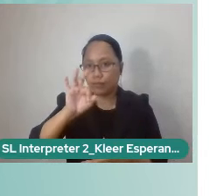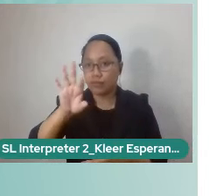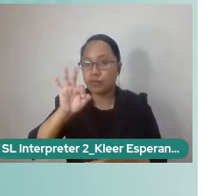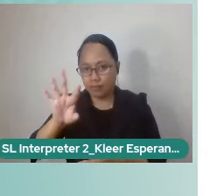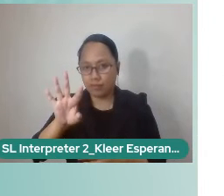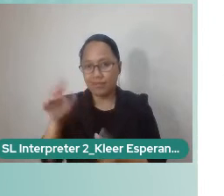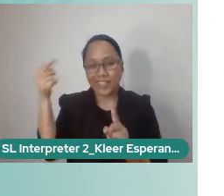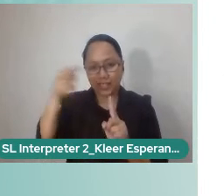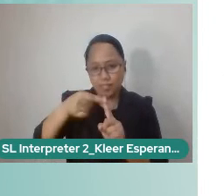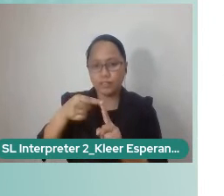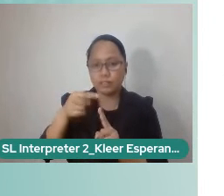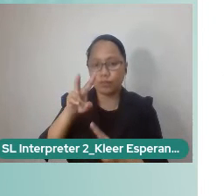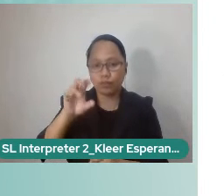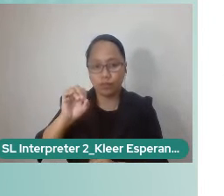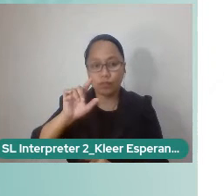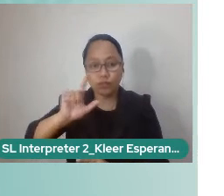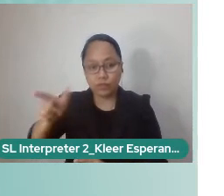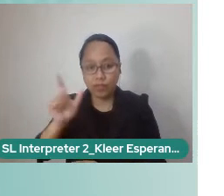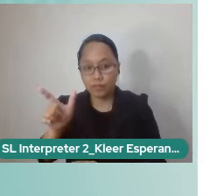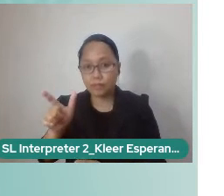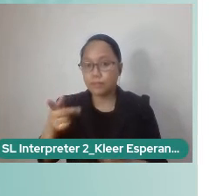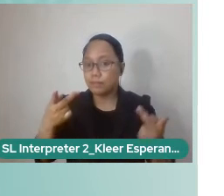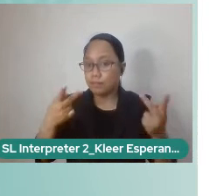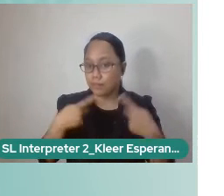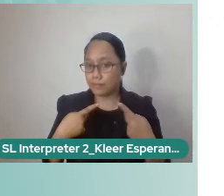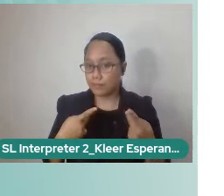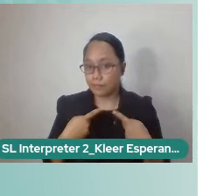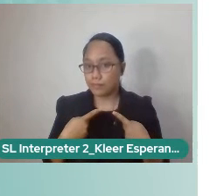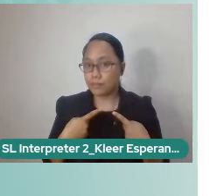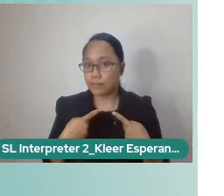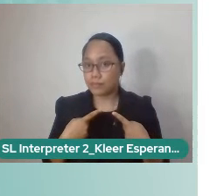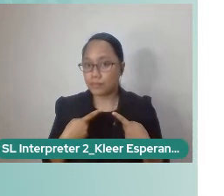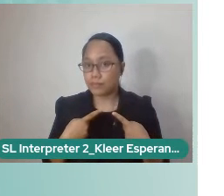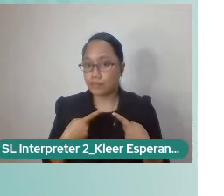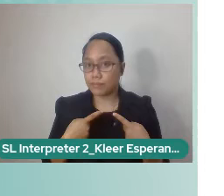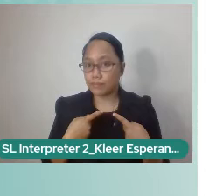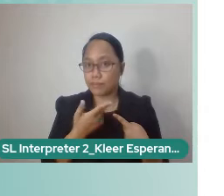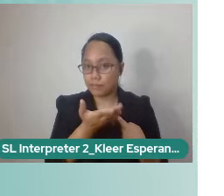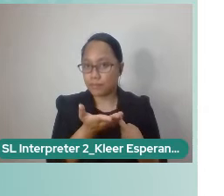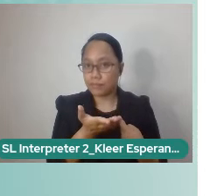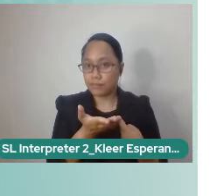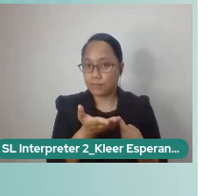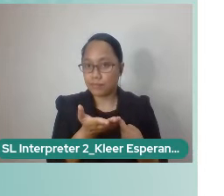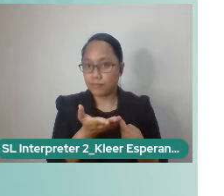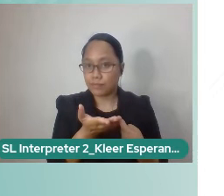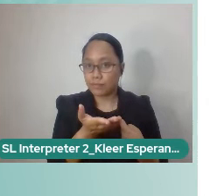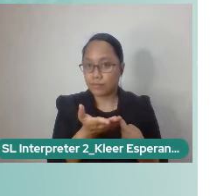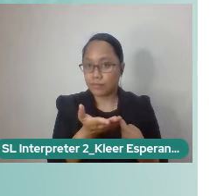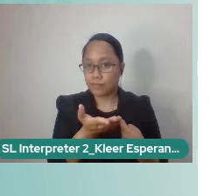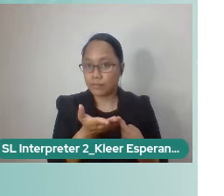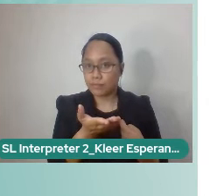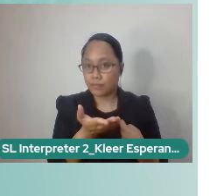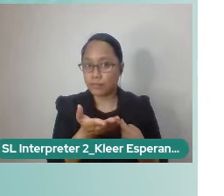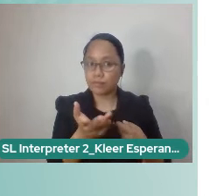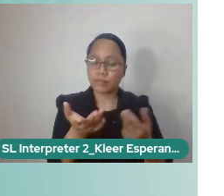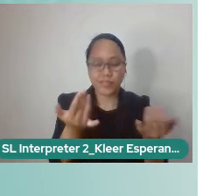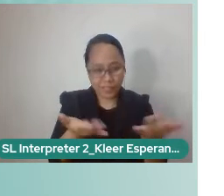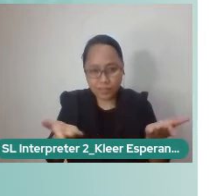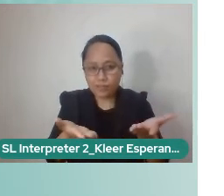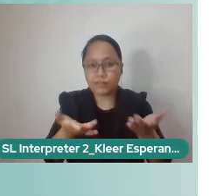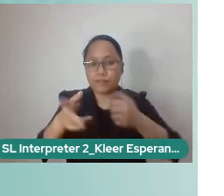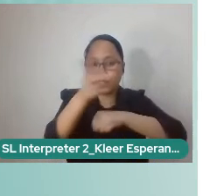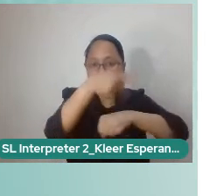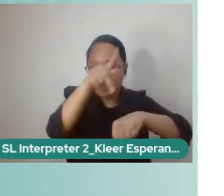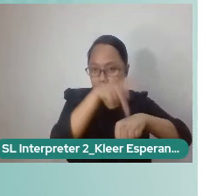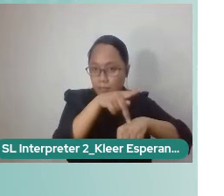2023. So have been focused in 4 countries, Burkina Faso, Côte d'Ivoire, Guatemala, and the Philippines, and they have